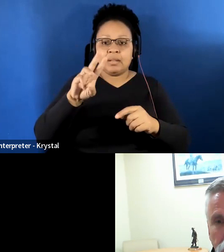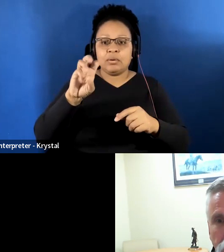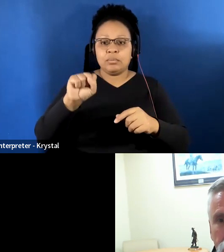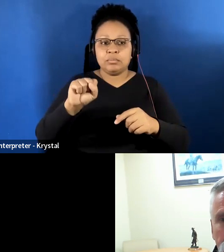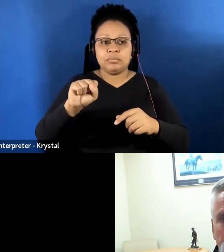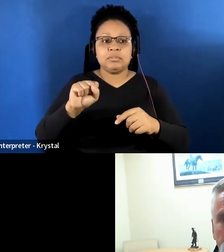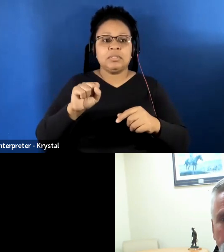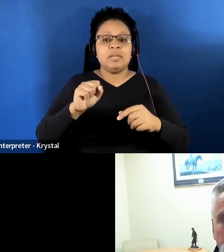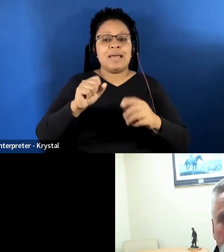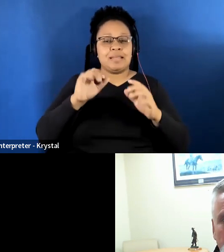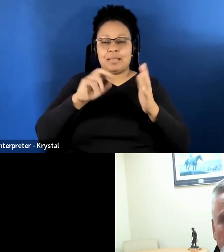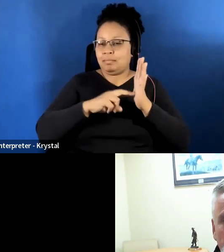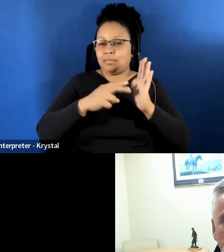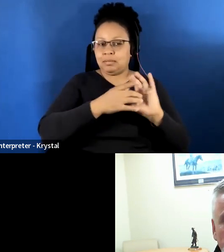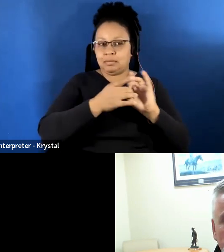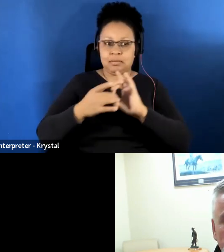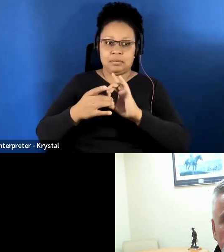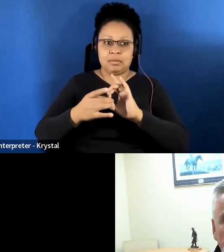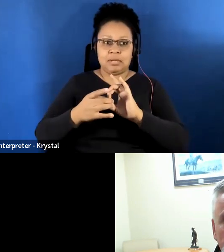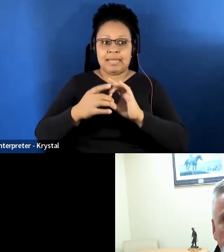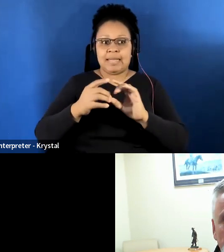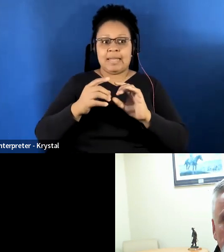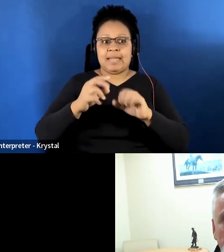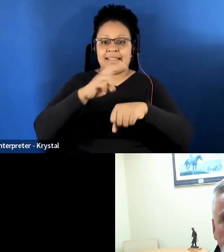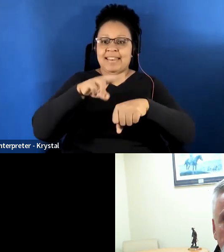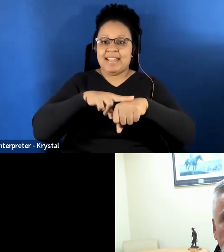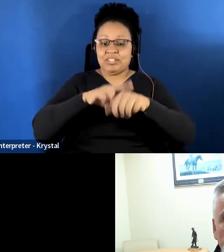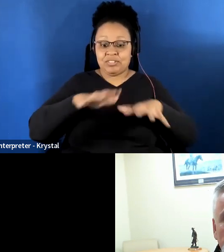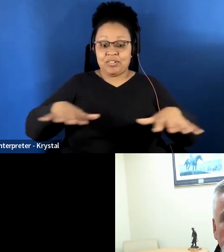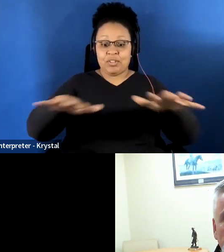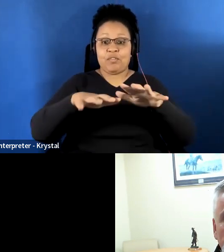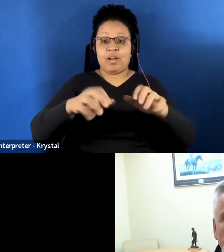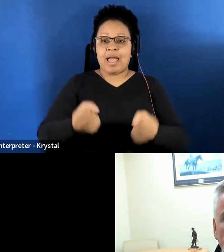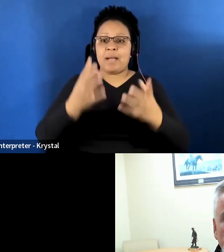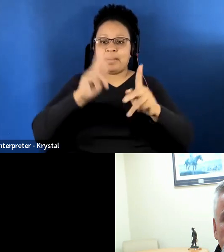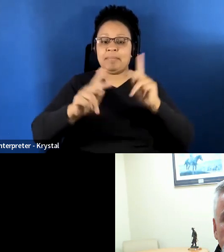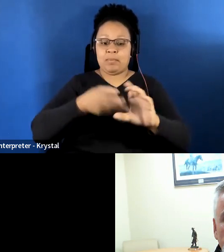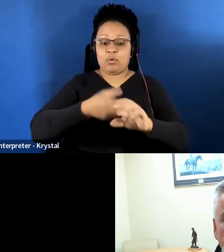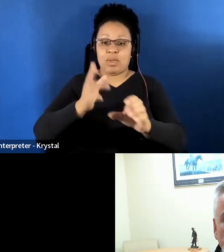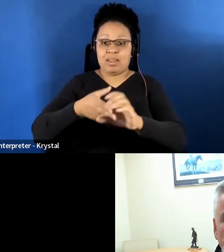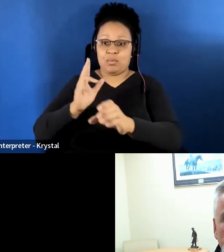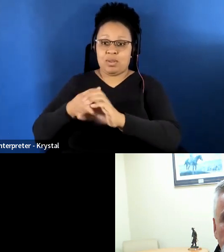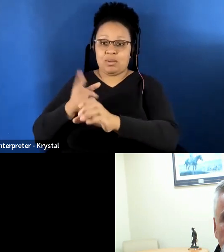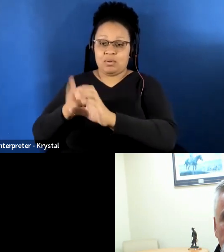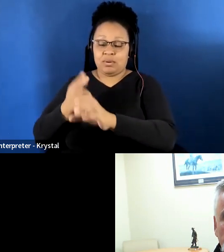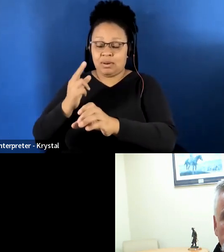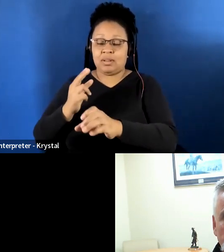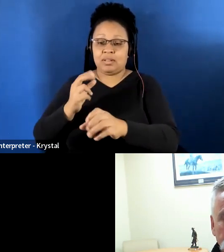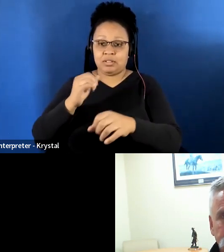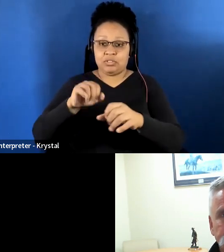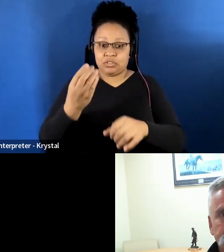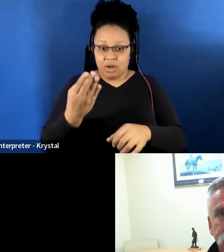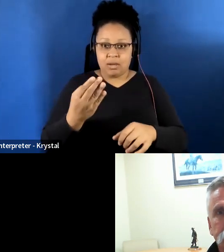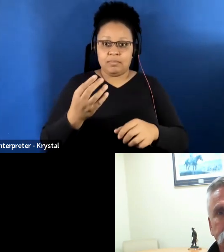is referring to the nation's quit rate. So the number of individuals quitting their jobs right